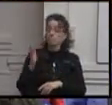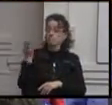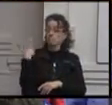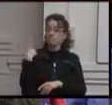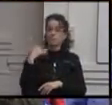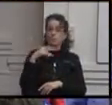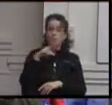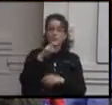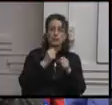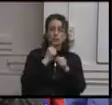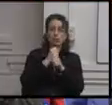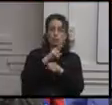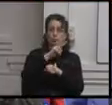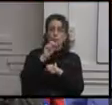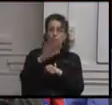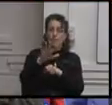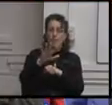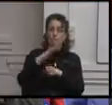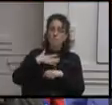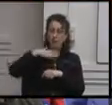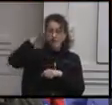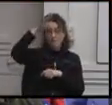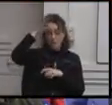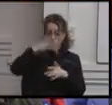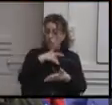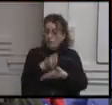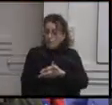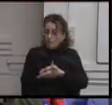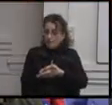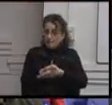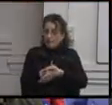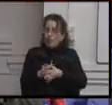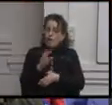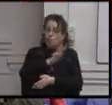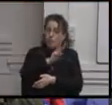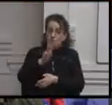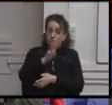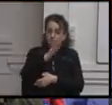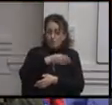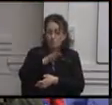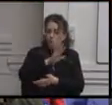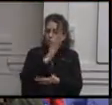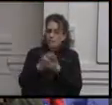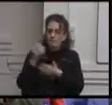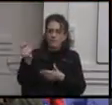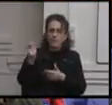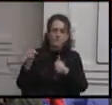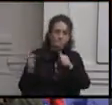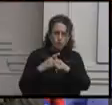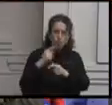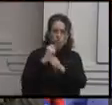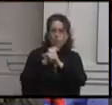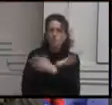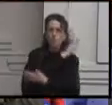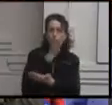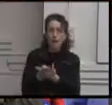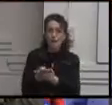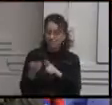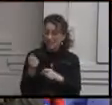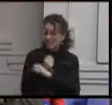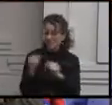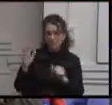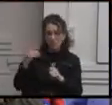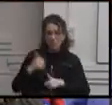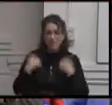2005. First truck on the scene, West Brattleboro. Saved his life. You can't put a dollar value on that,